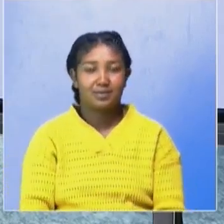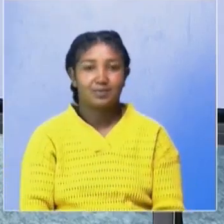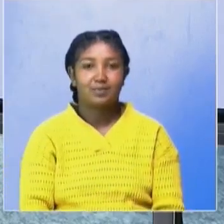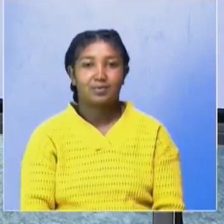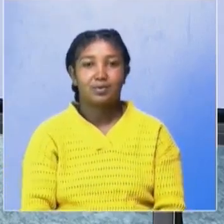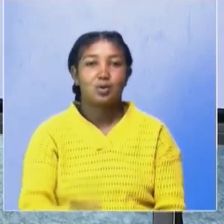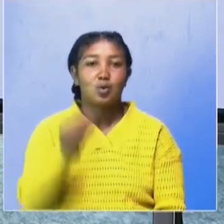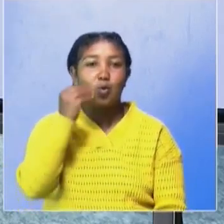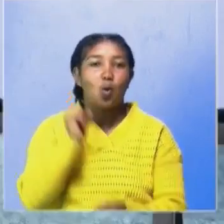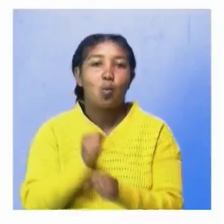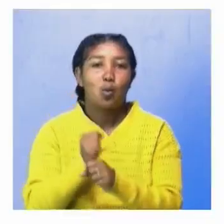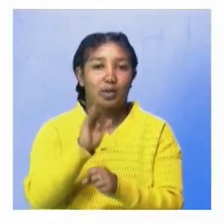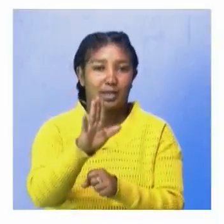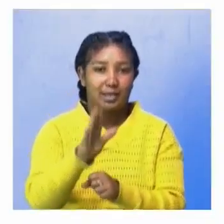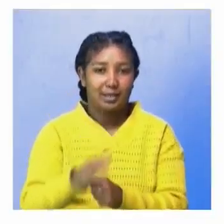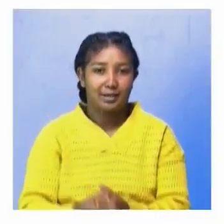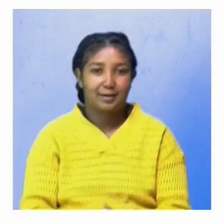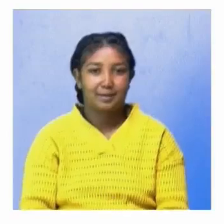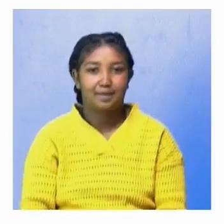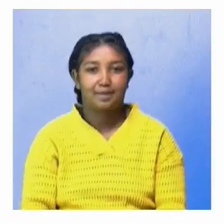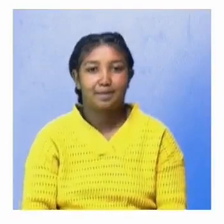Here is your homework.